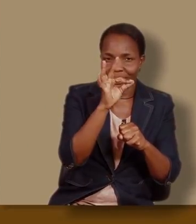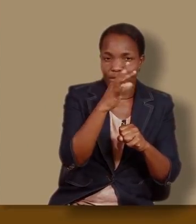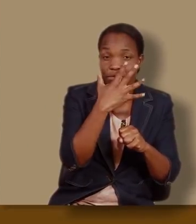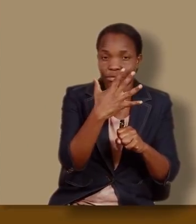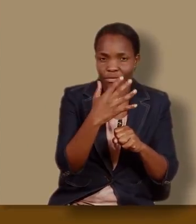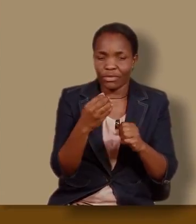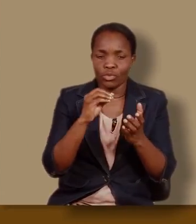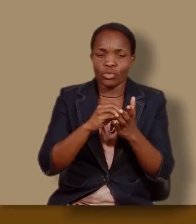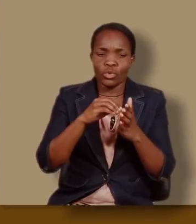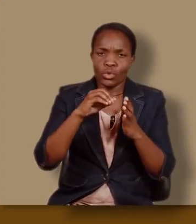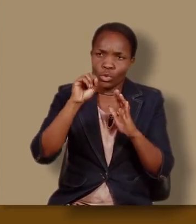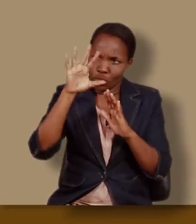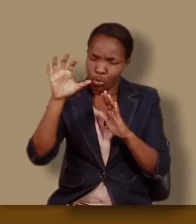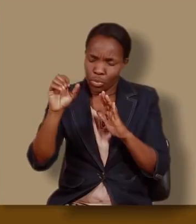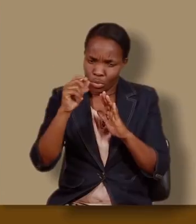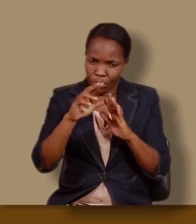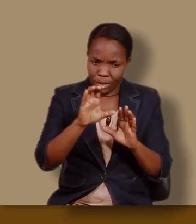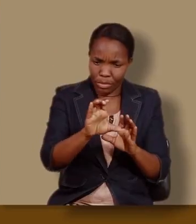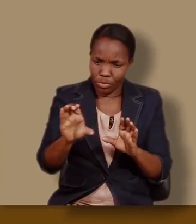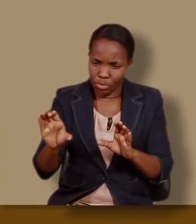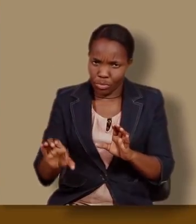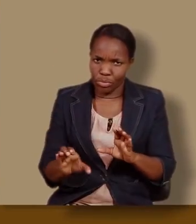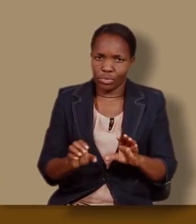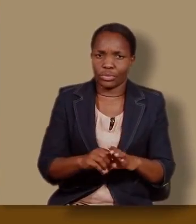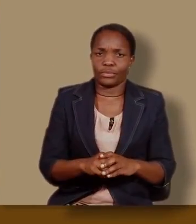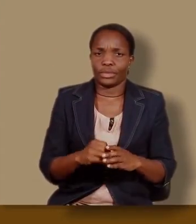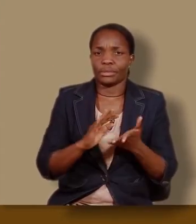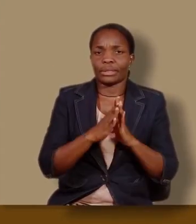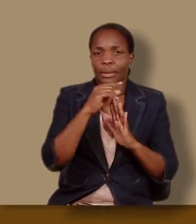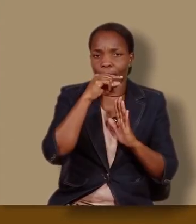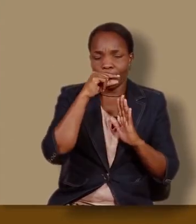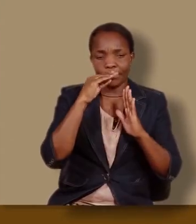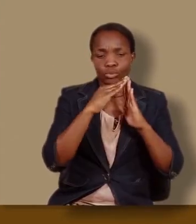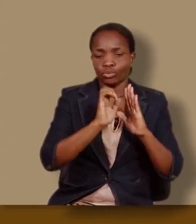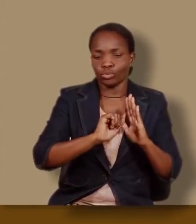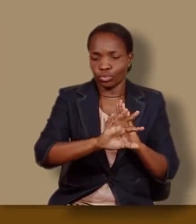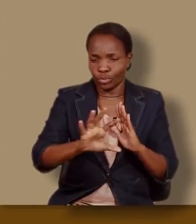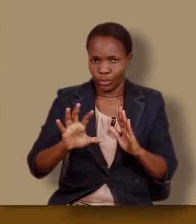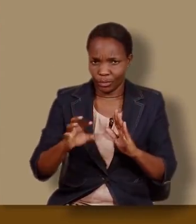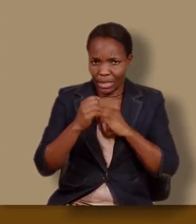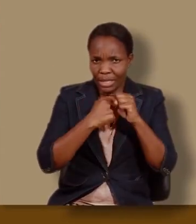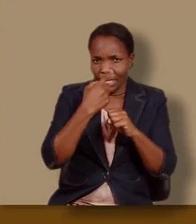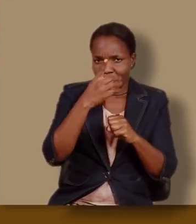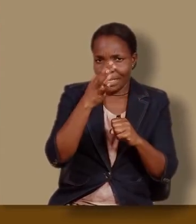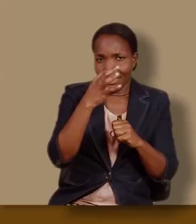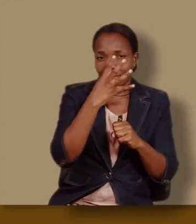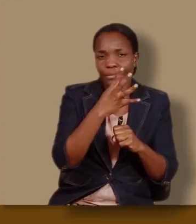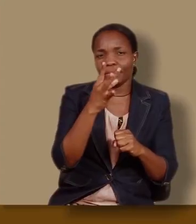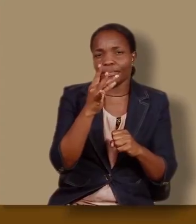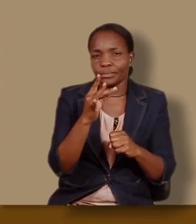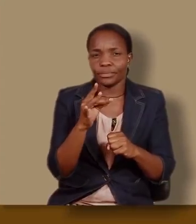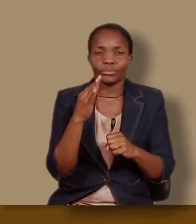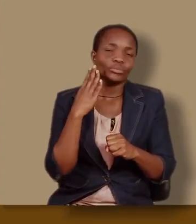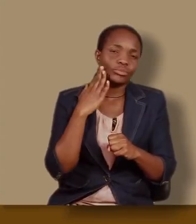constitute their so-called homelands. So by 1948, when Dr. D.F. Malan led the National Party, the black people